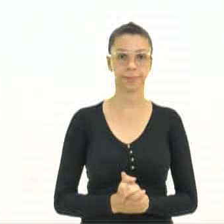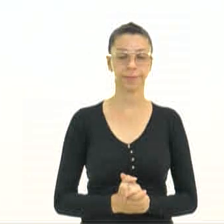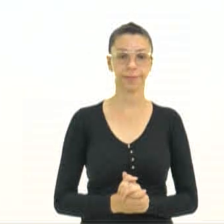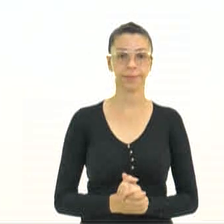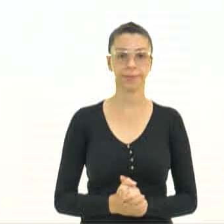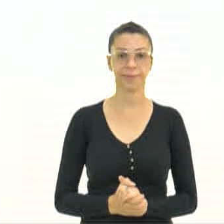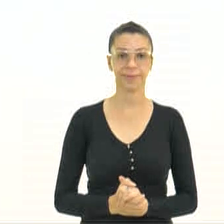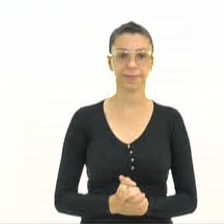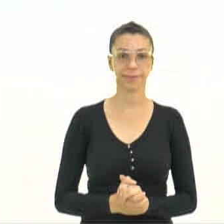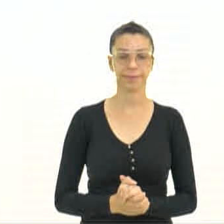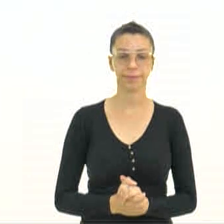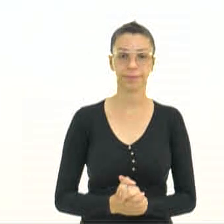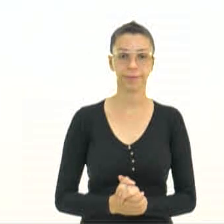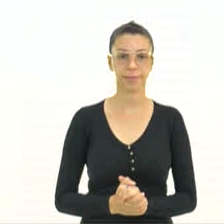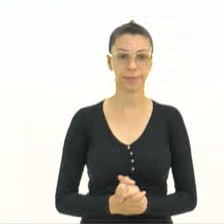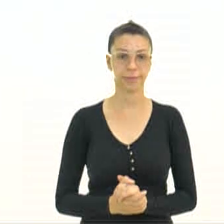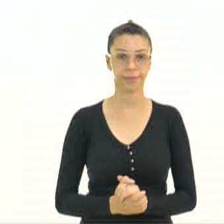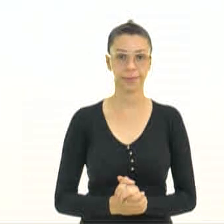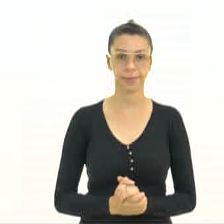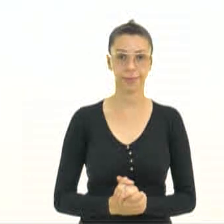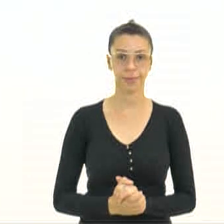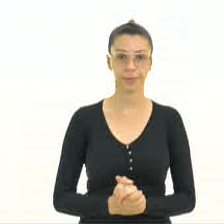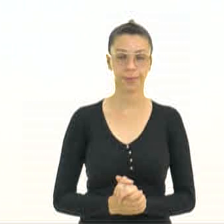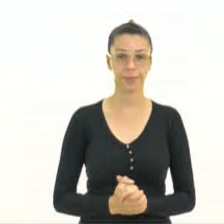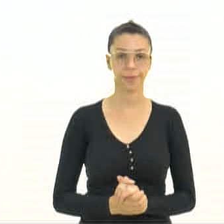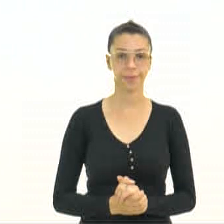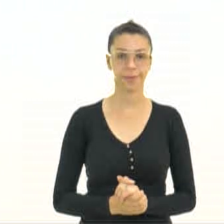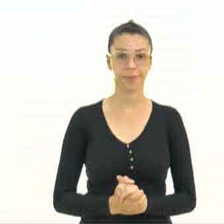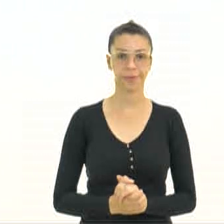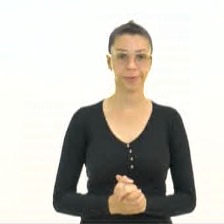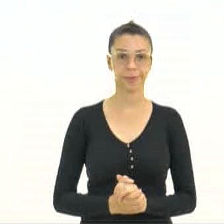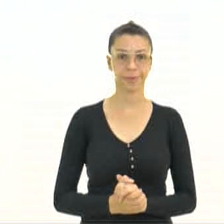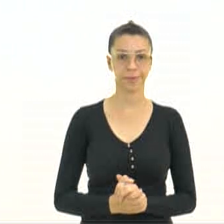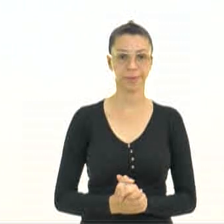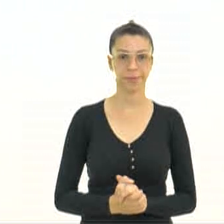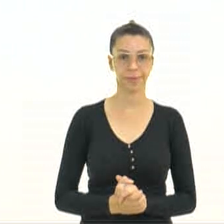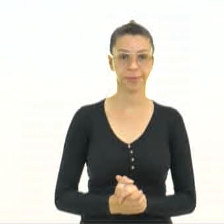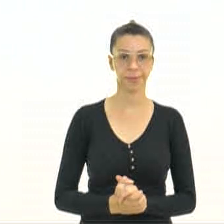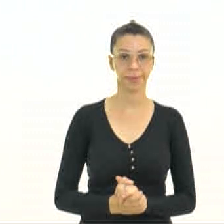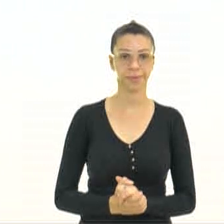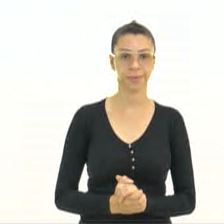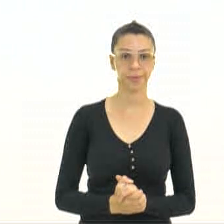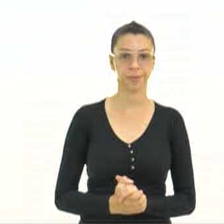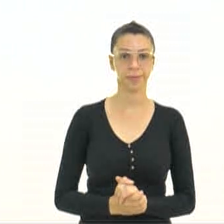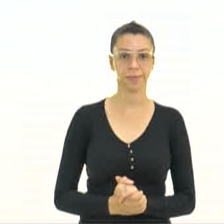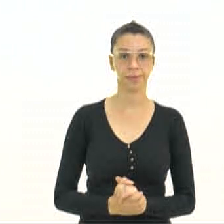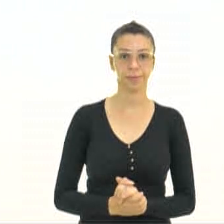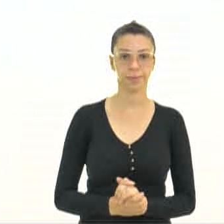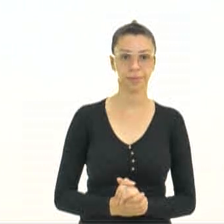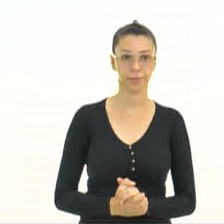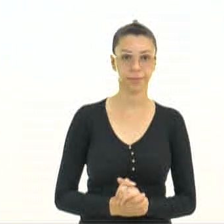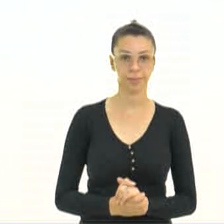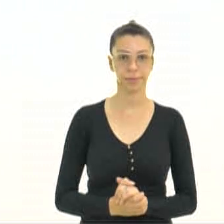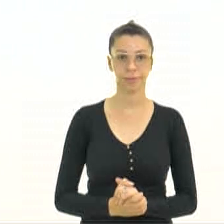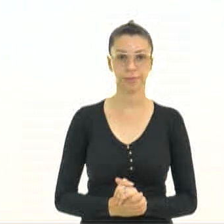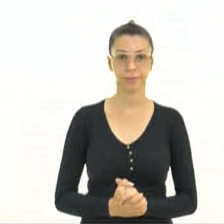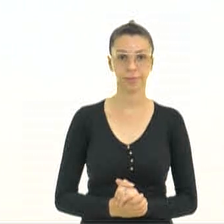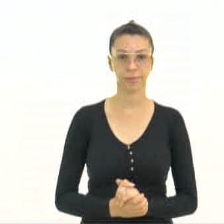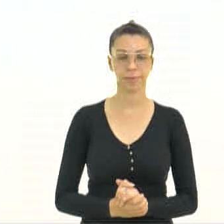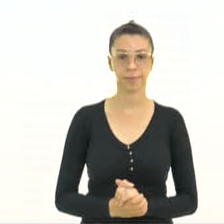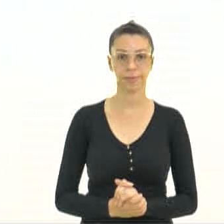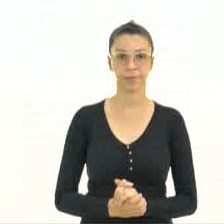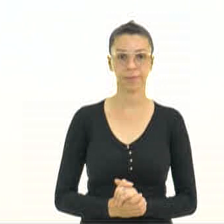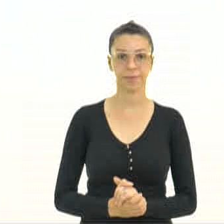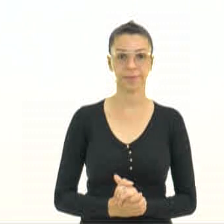everything in every possible way. The reason for ensuring that privilege arena is preserved is not that writers want to absolute